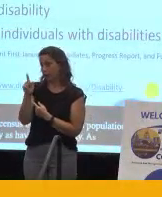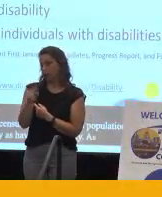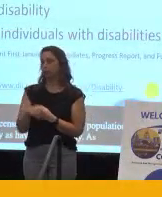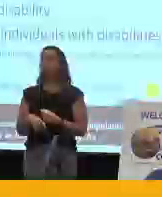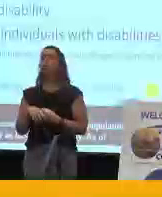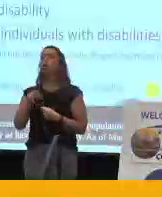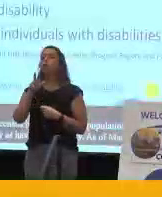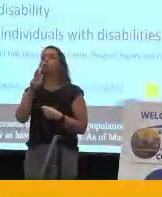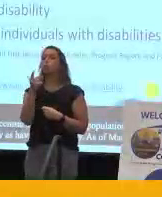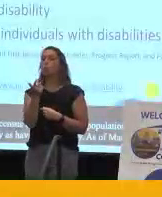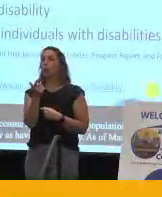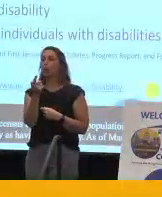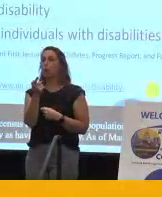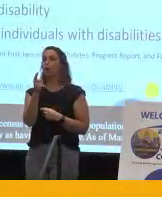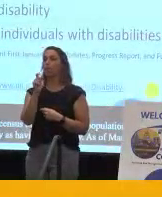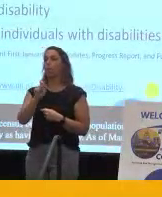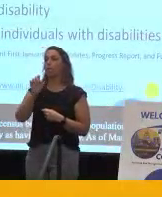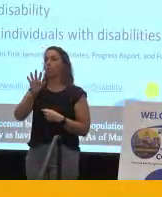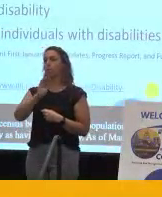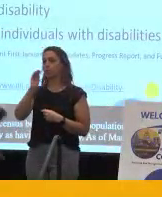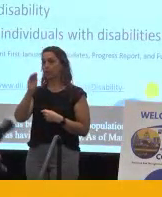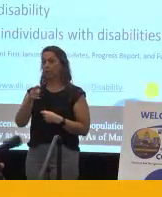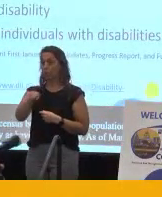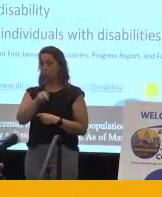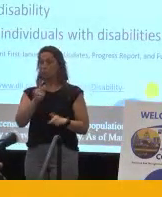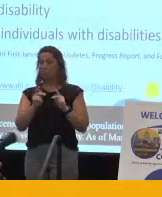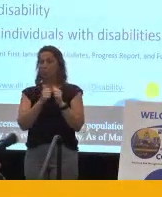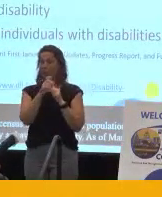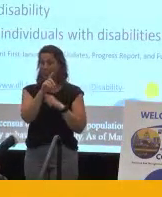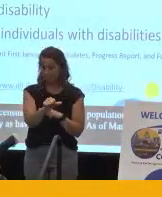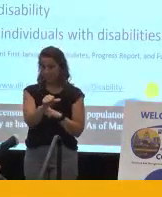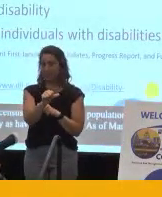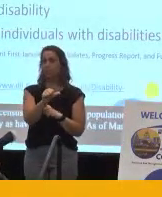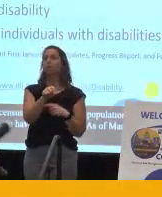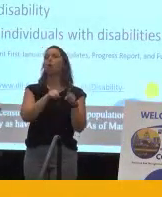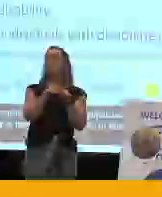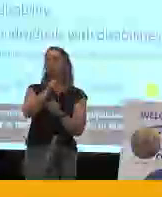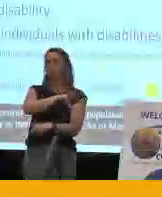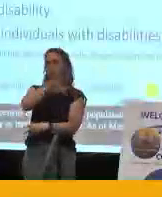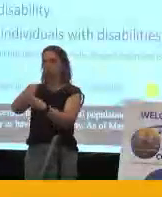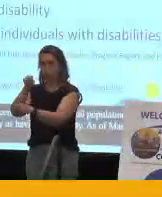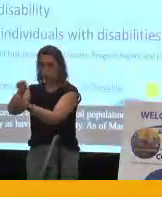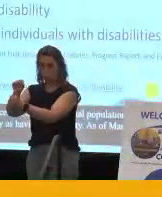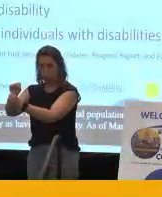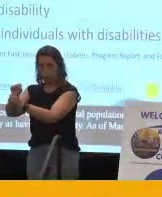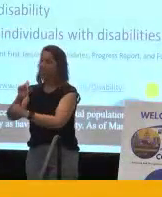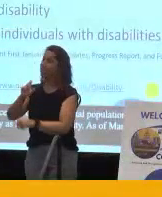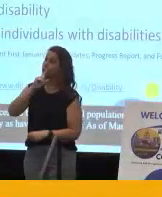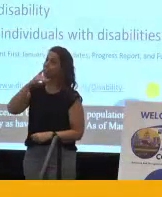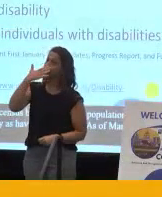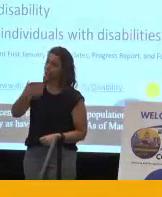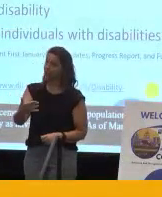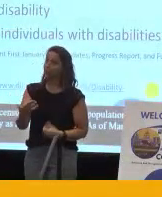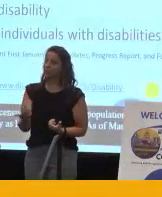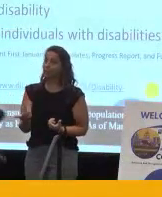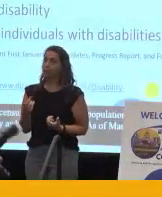21.4% of those individuals with disabilities participate in our labor force, which is really good. So it means we're on